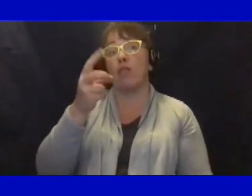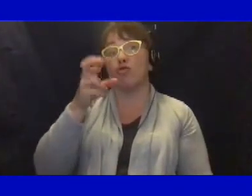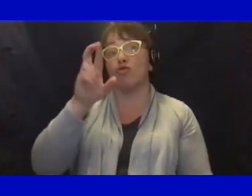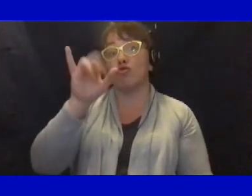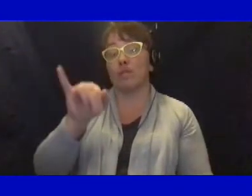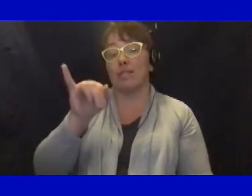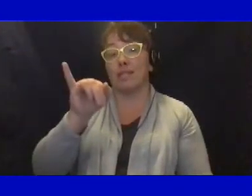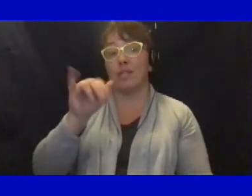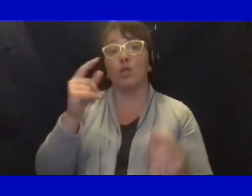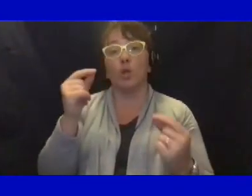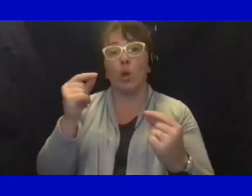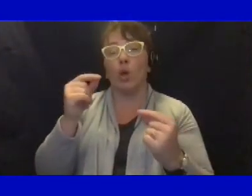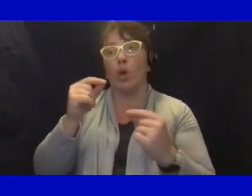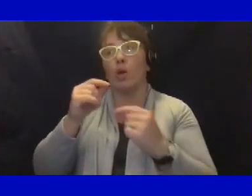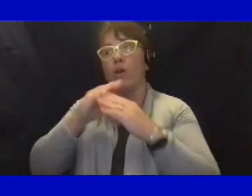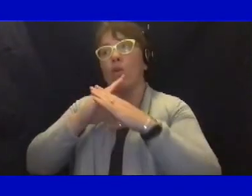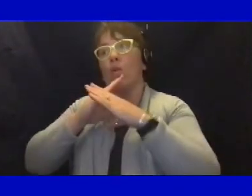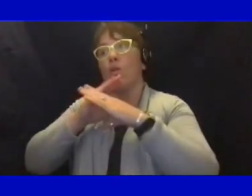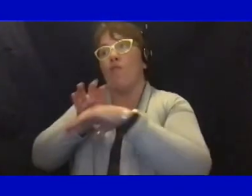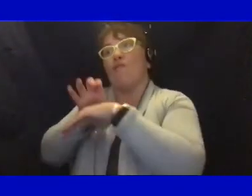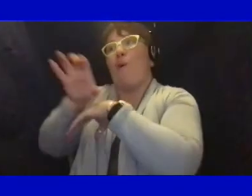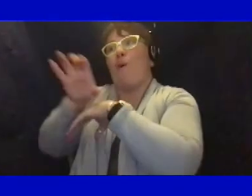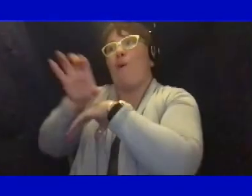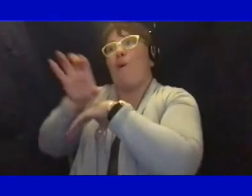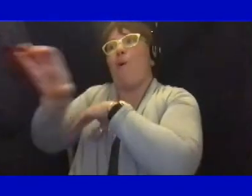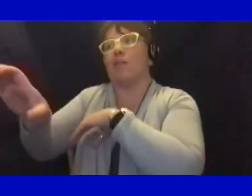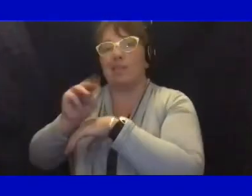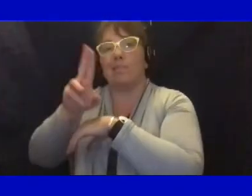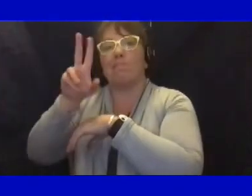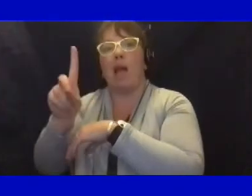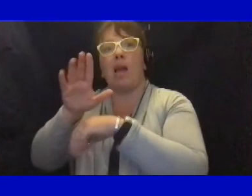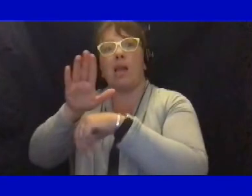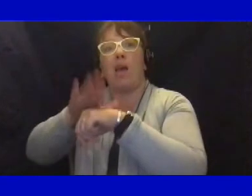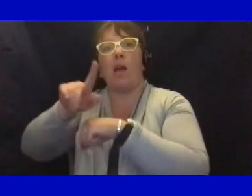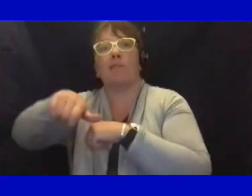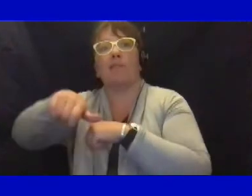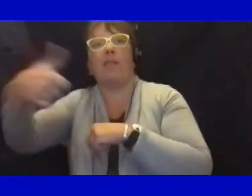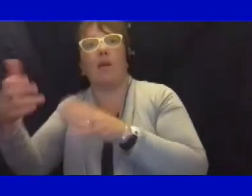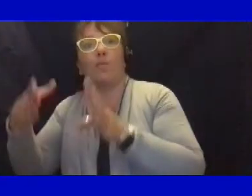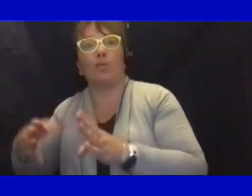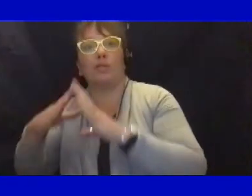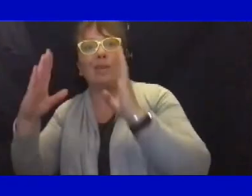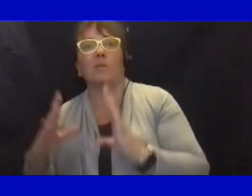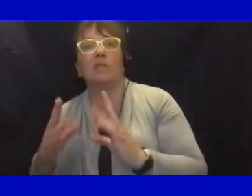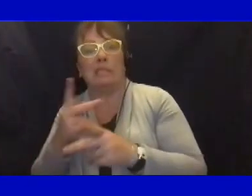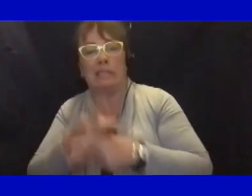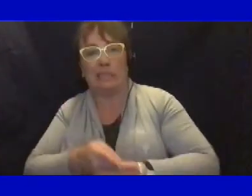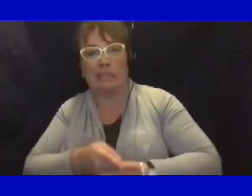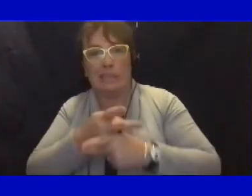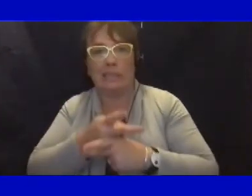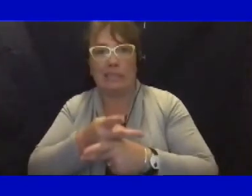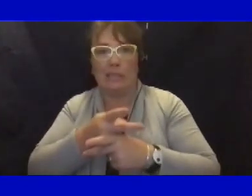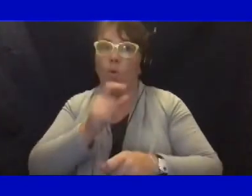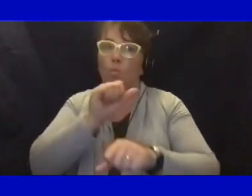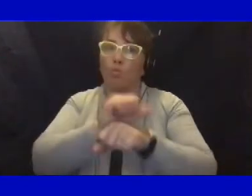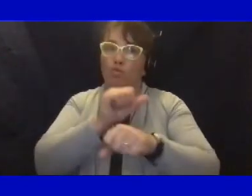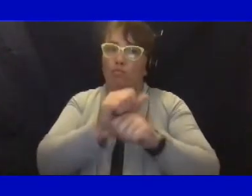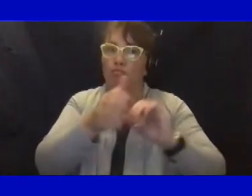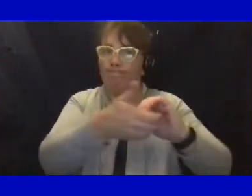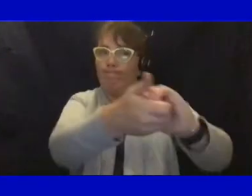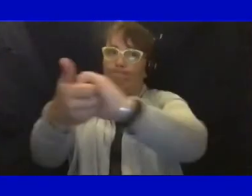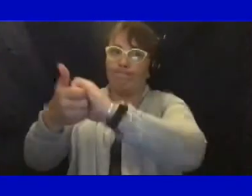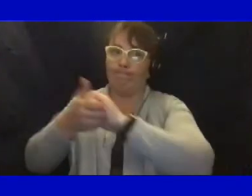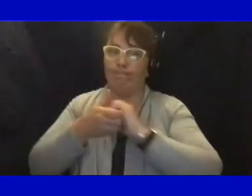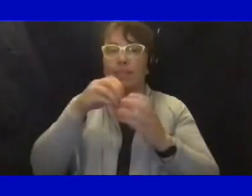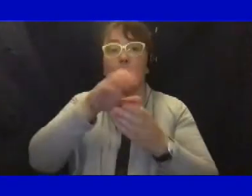your neighbors, and that's not a good place to be. And also, I want to point out that if you would like to get an expert to come down and help you and take a look at your